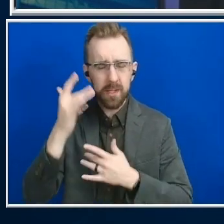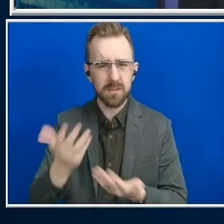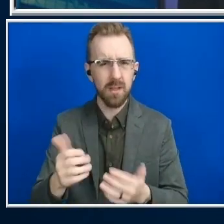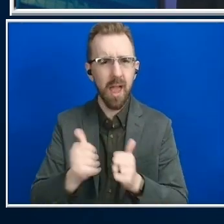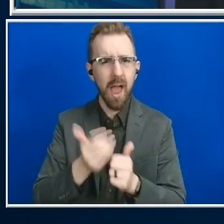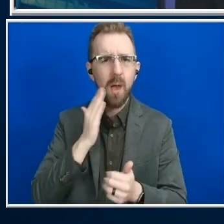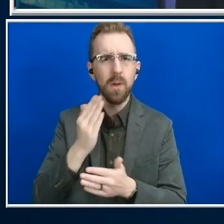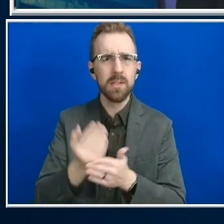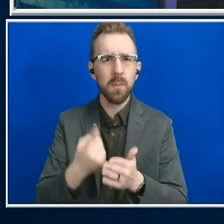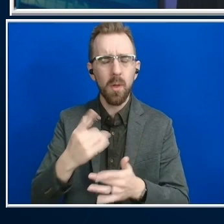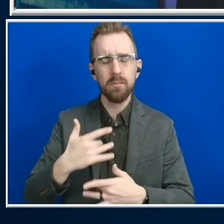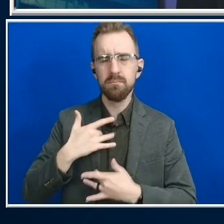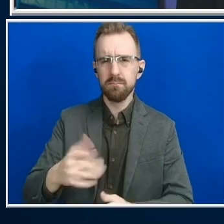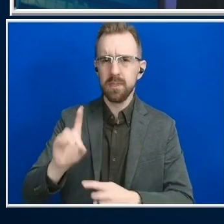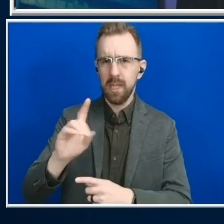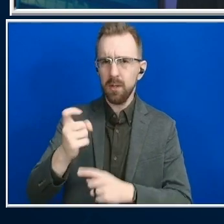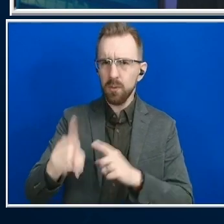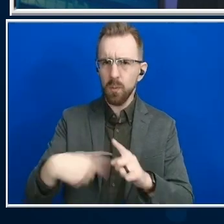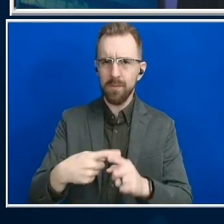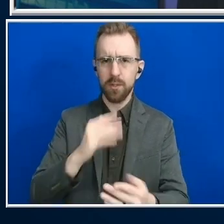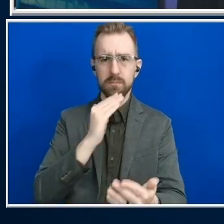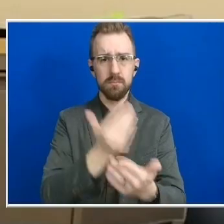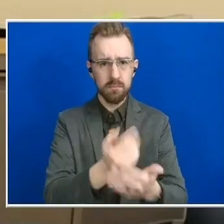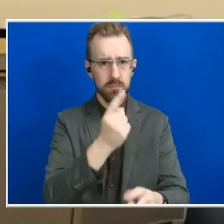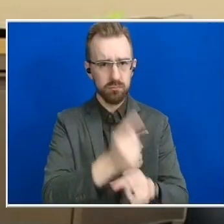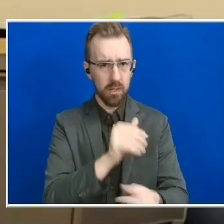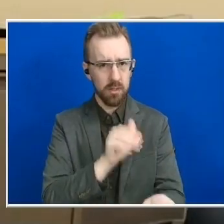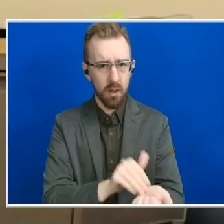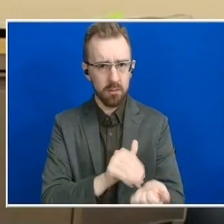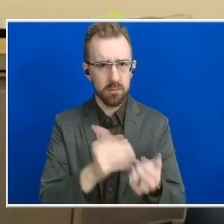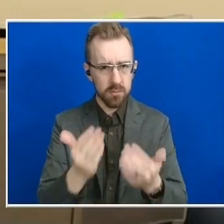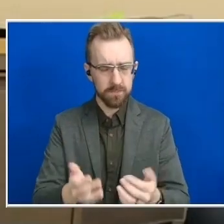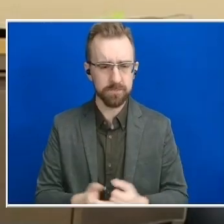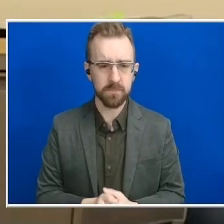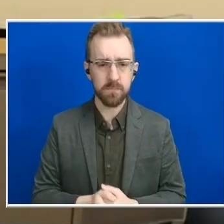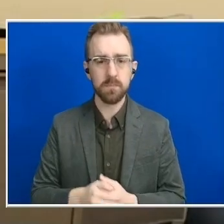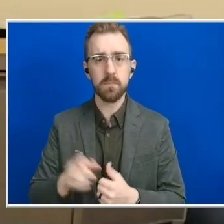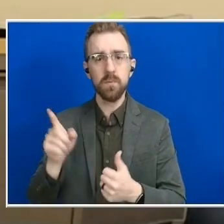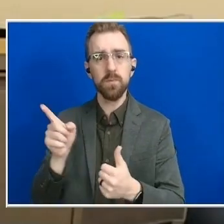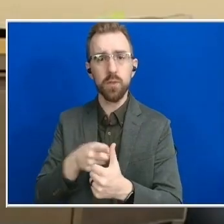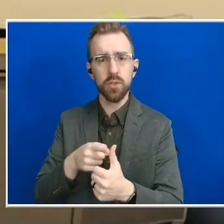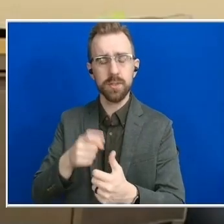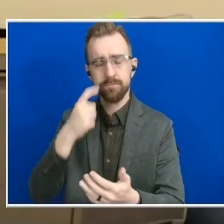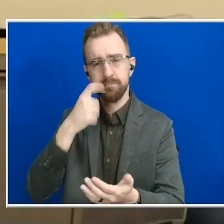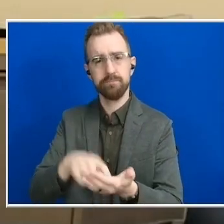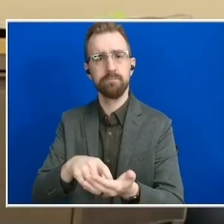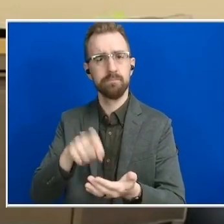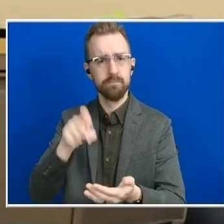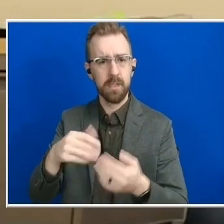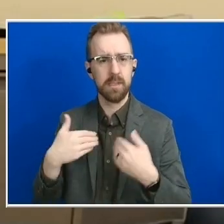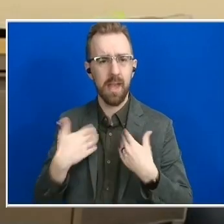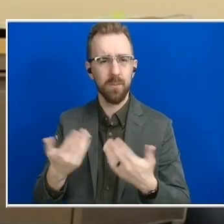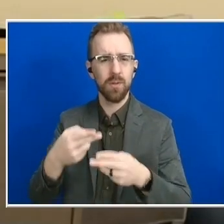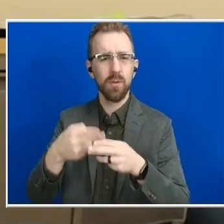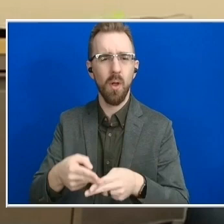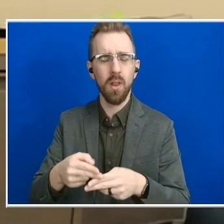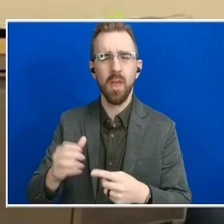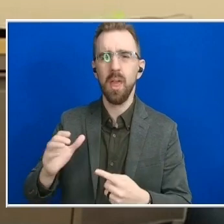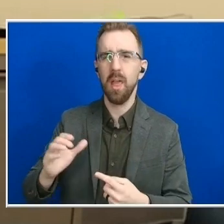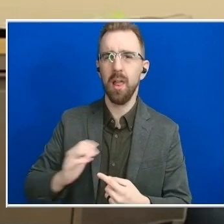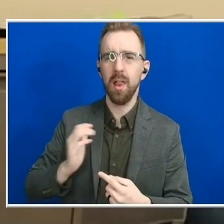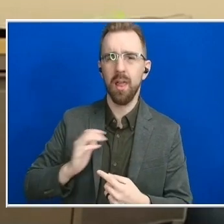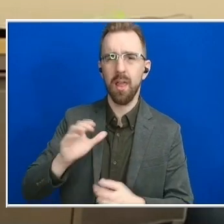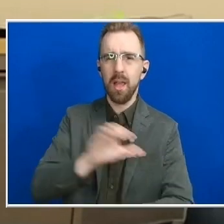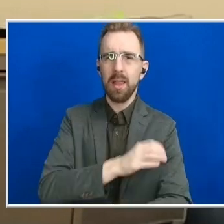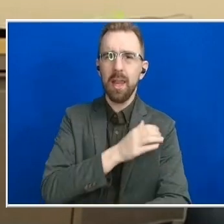diagnose it when they do get to the right doctor? The first sort of tip-off is that you have to have what's called a classical clinical